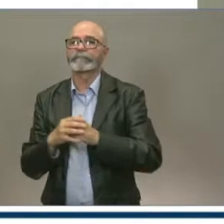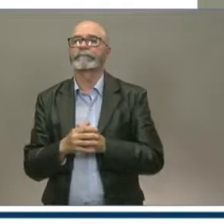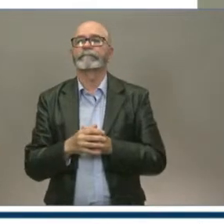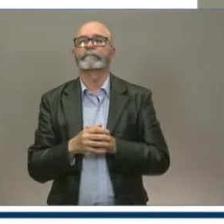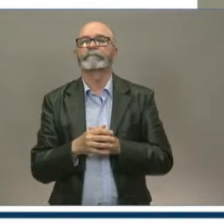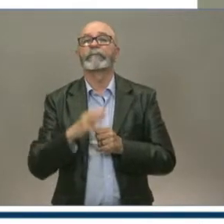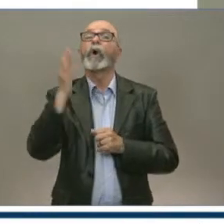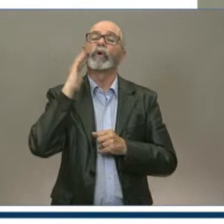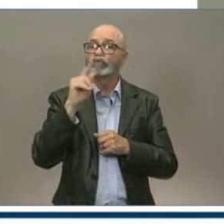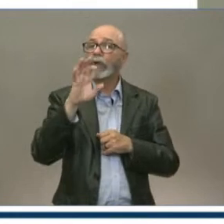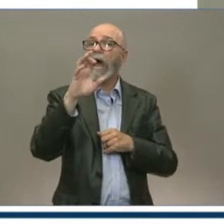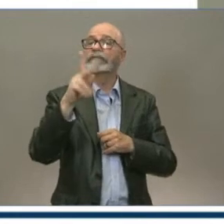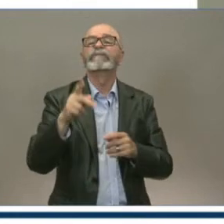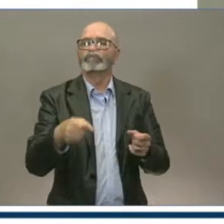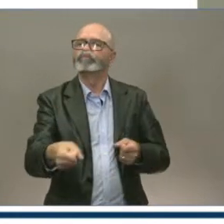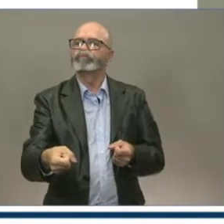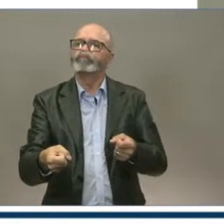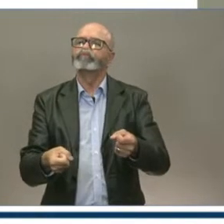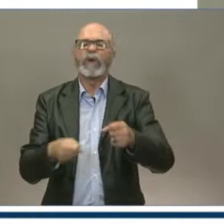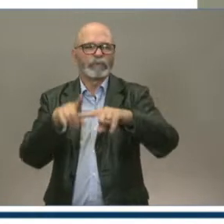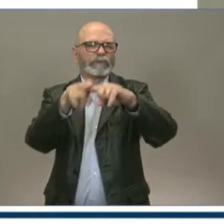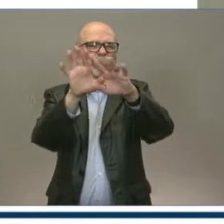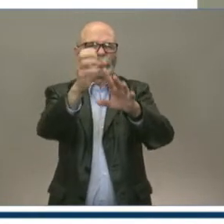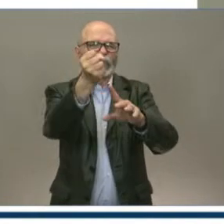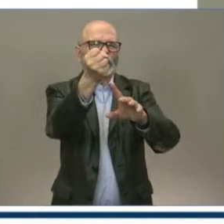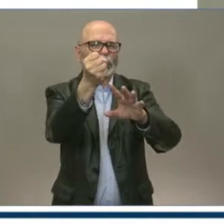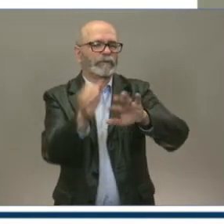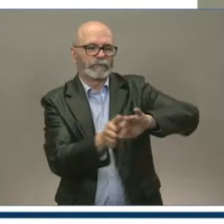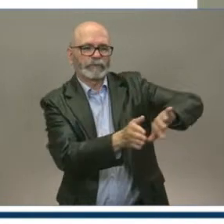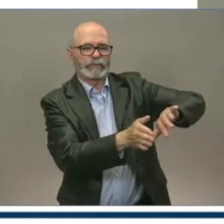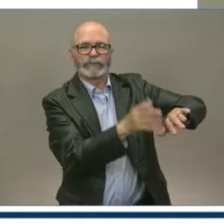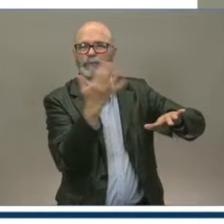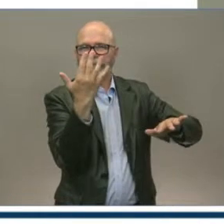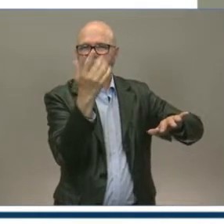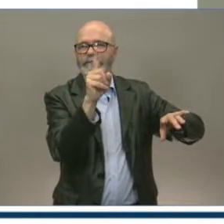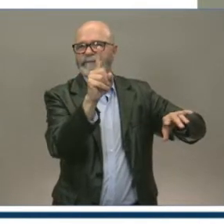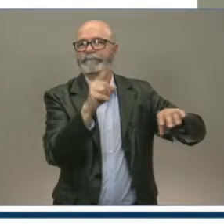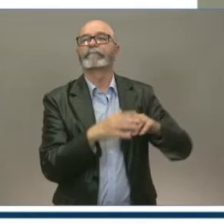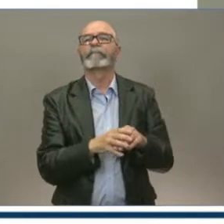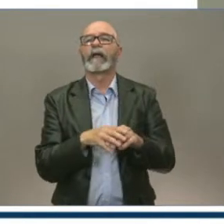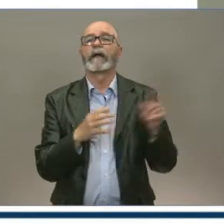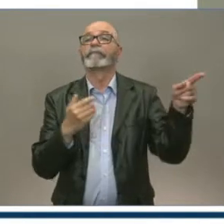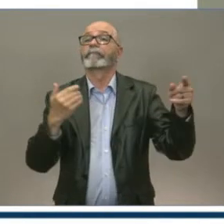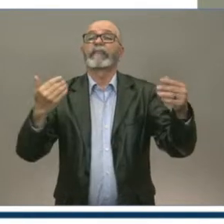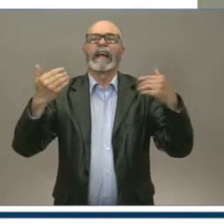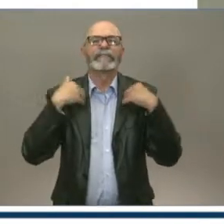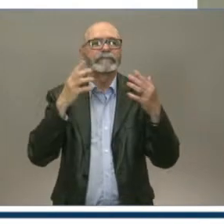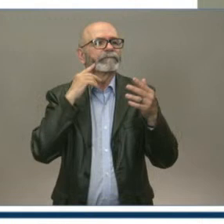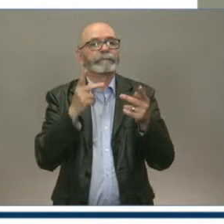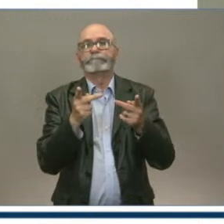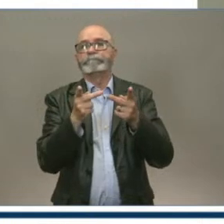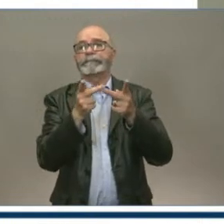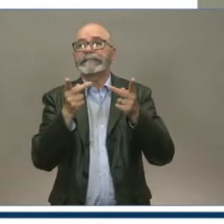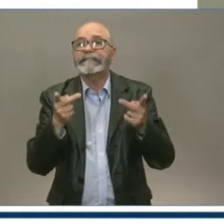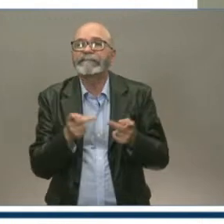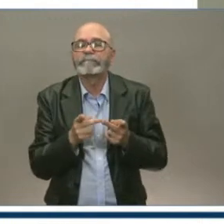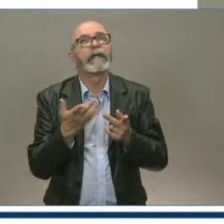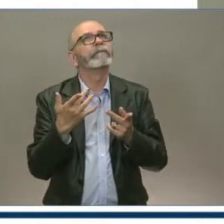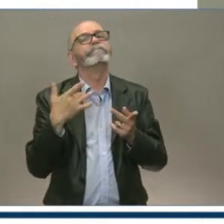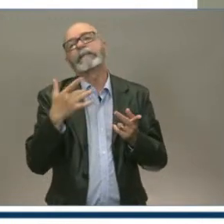truckers, the food plant workers. They have actually sectors that we can work with, and we know that their average age is about 55.